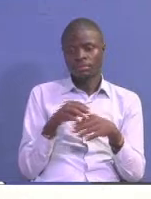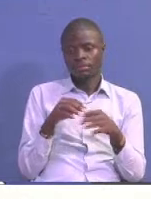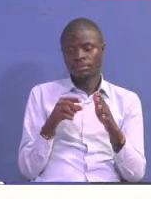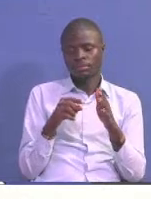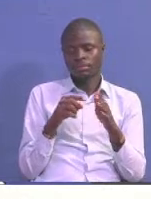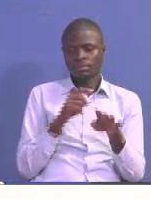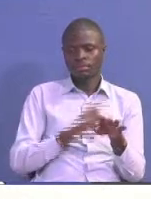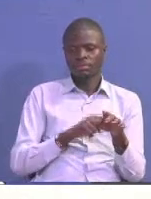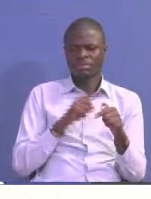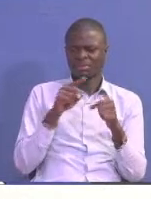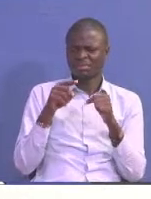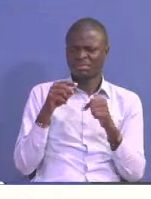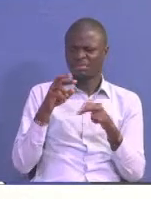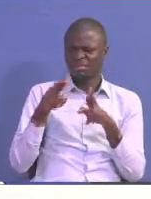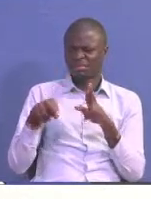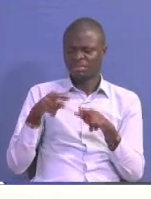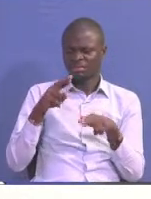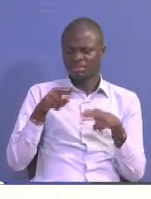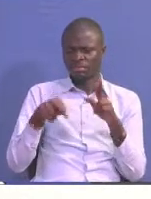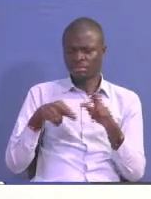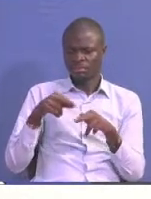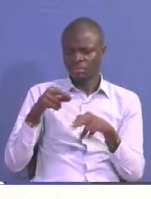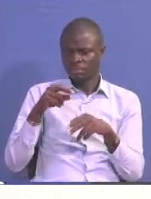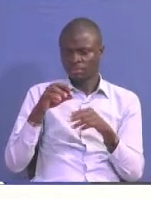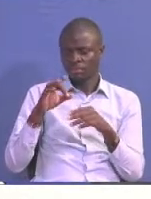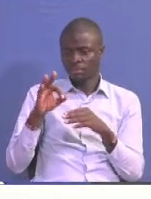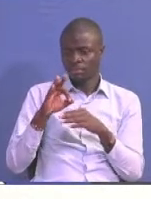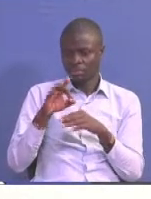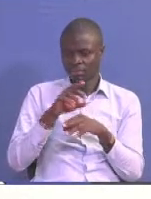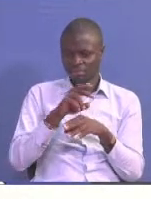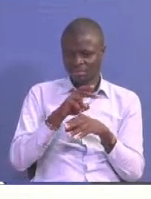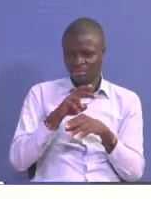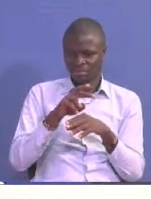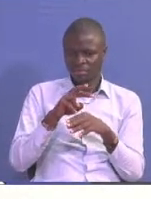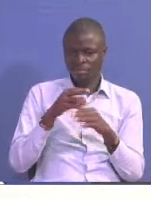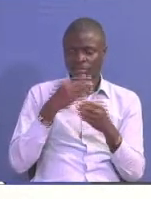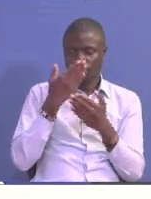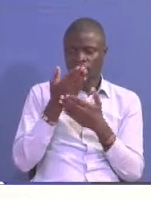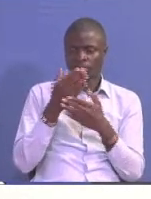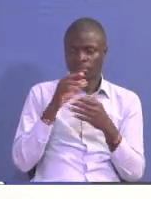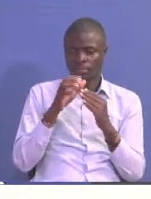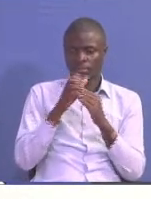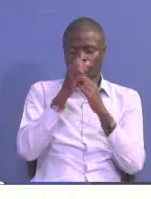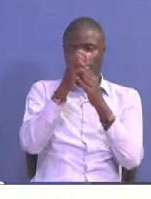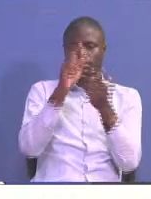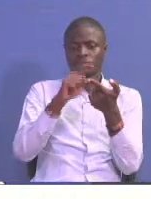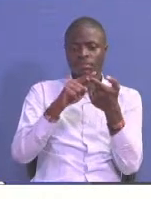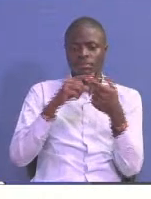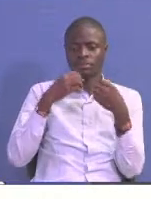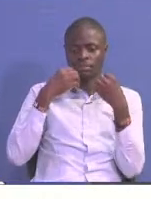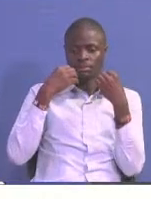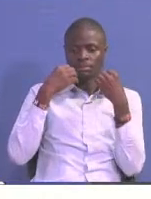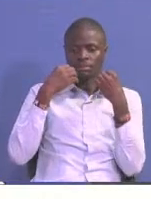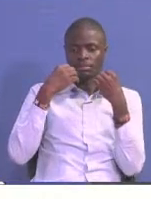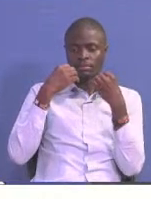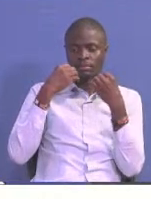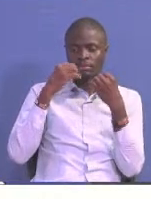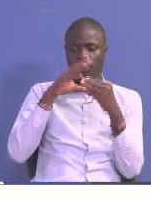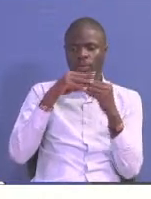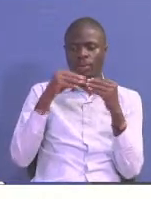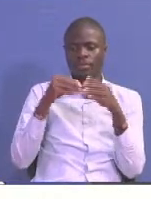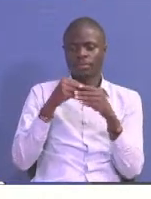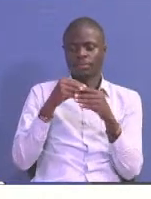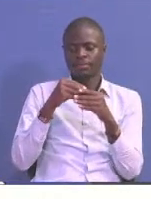research and what have you, research findings lead to innovation. Yes, sure. You have to do research, you have to